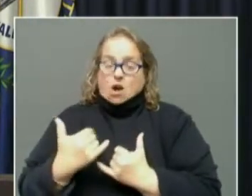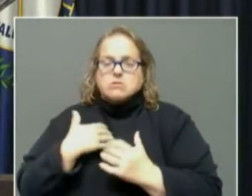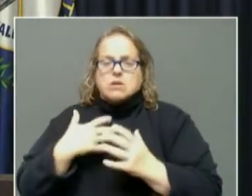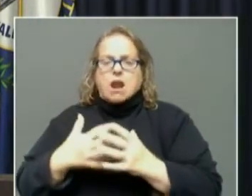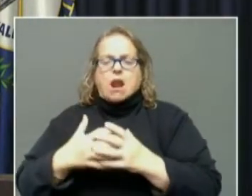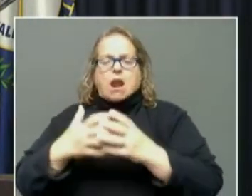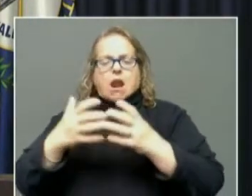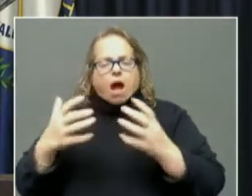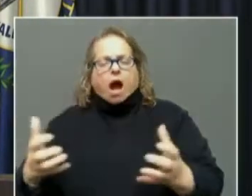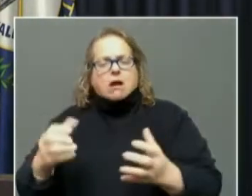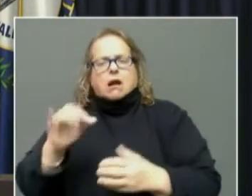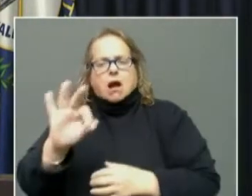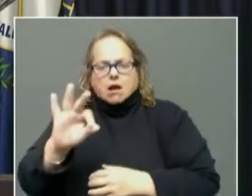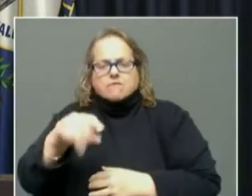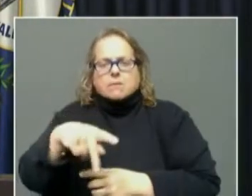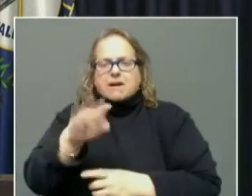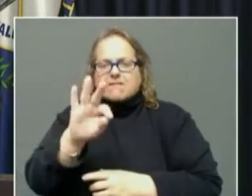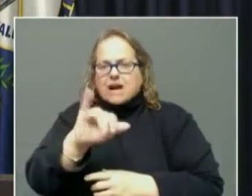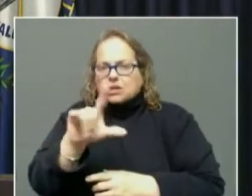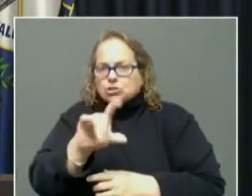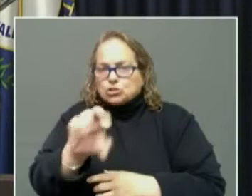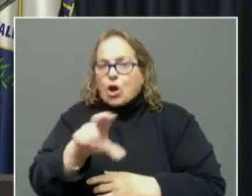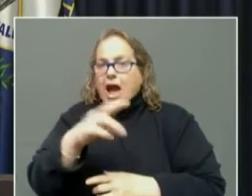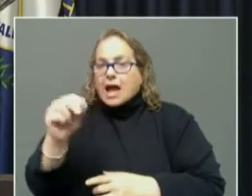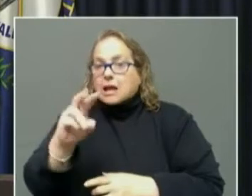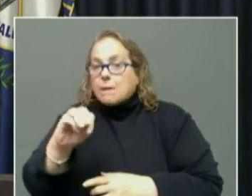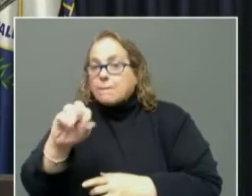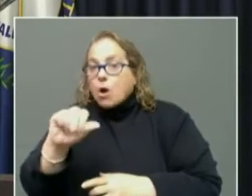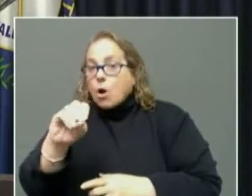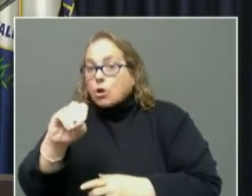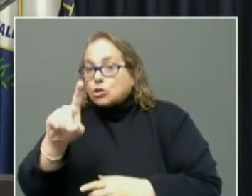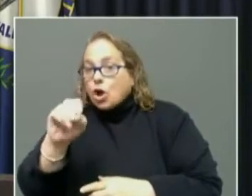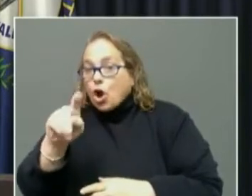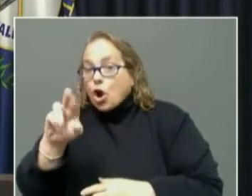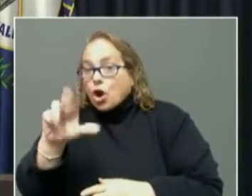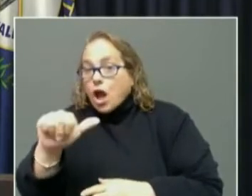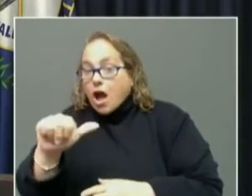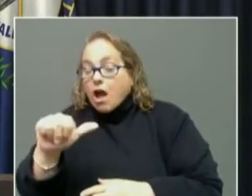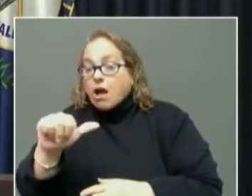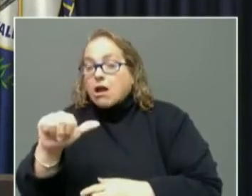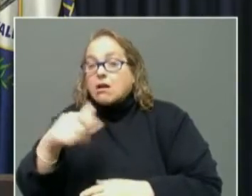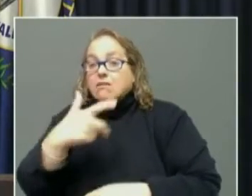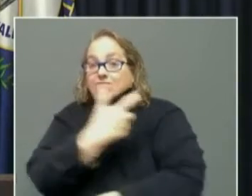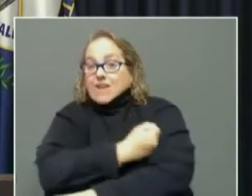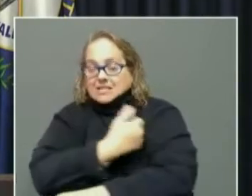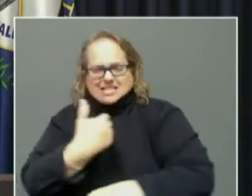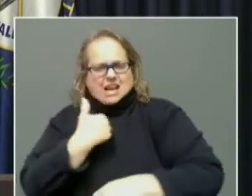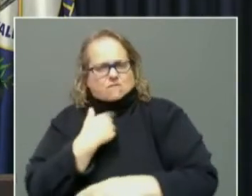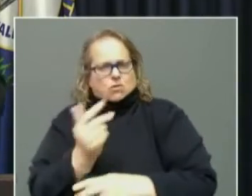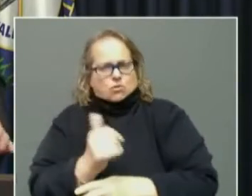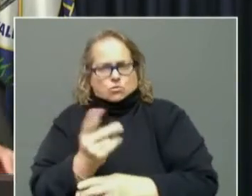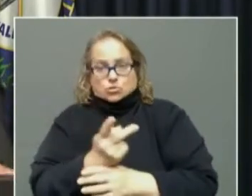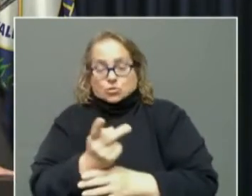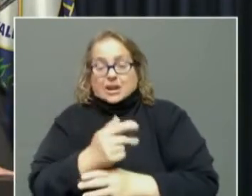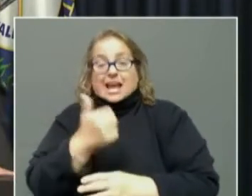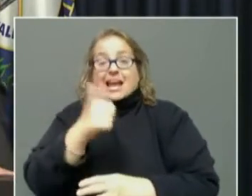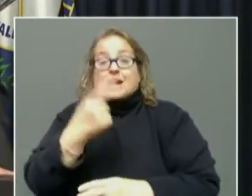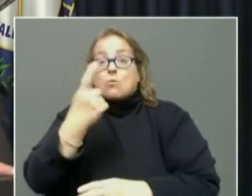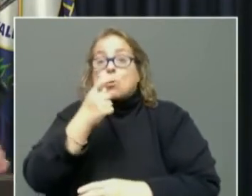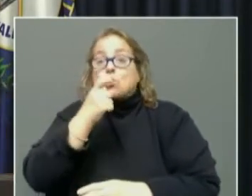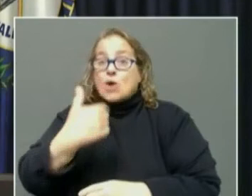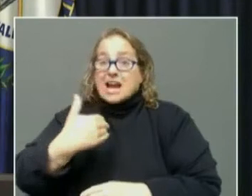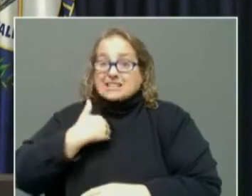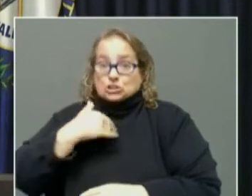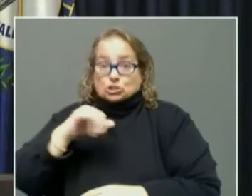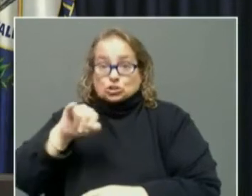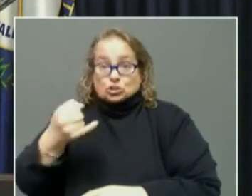and Moderna vaccines, meaning anybody out there who has a J&J appointment